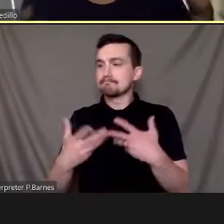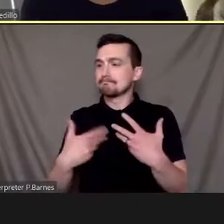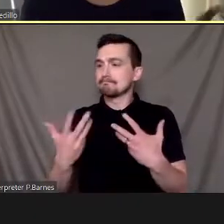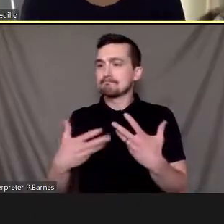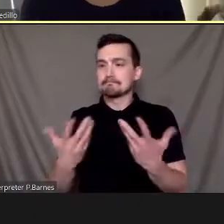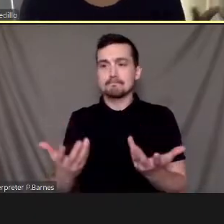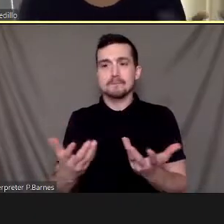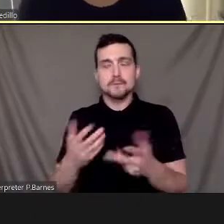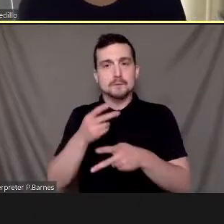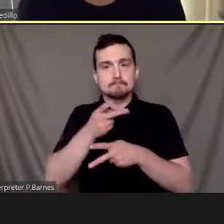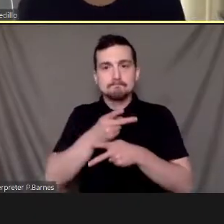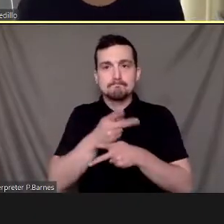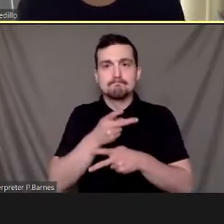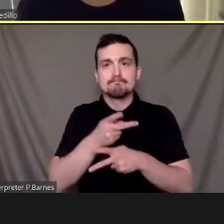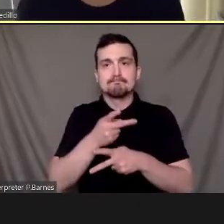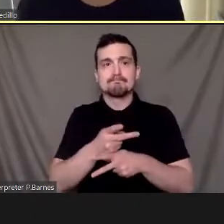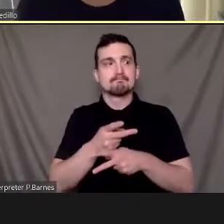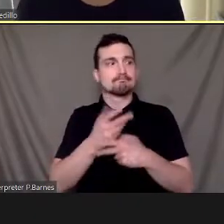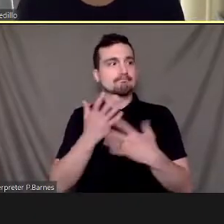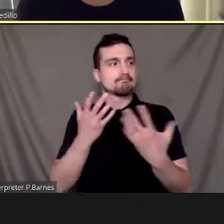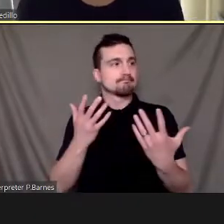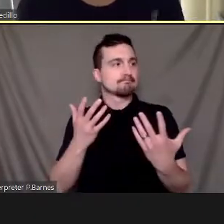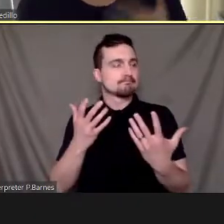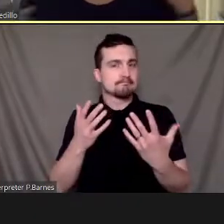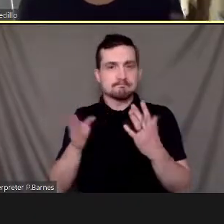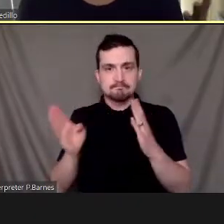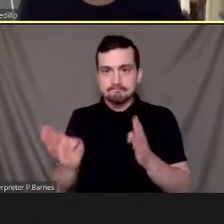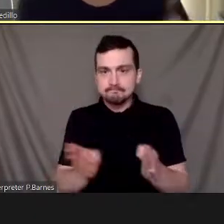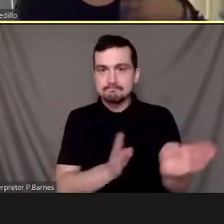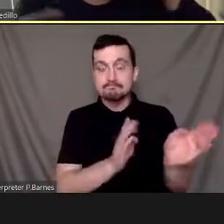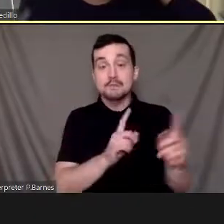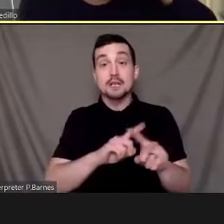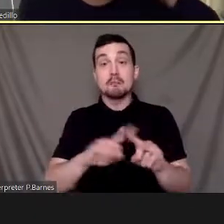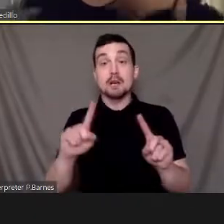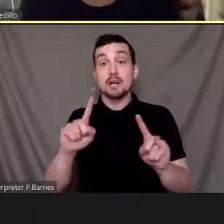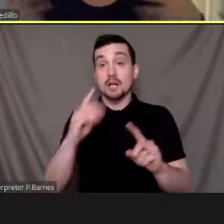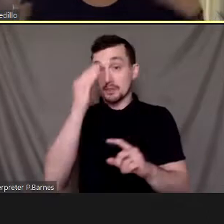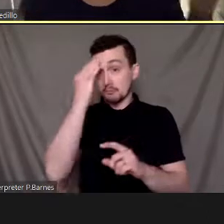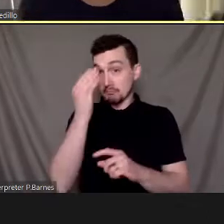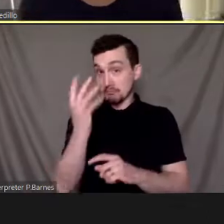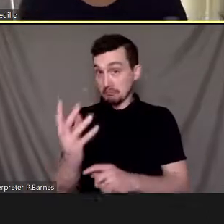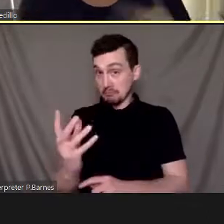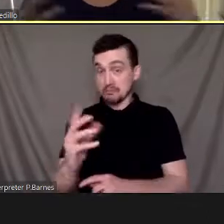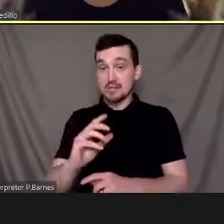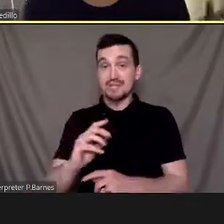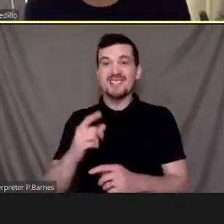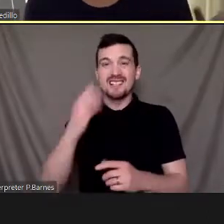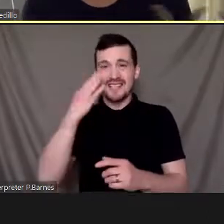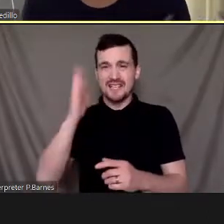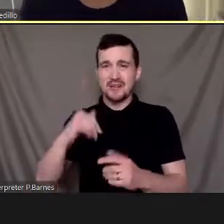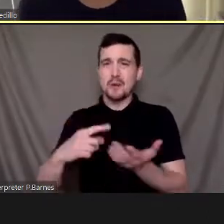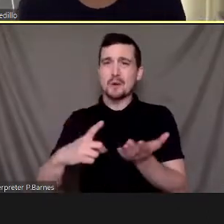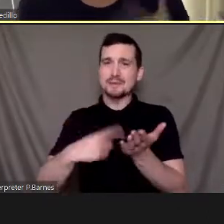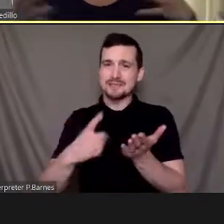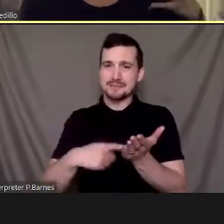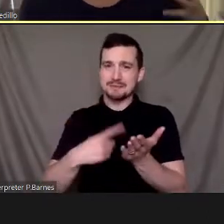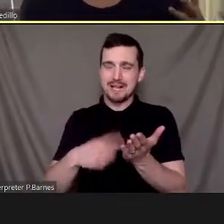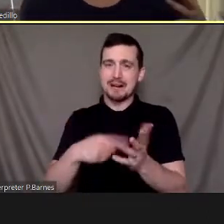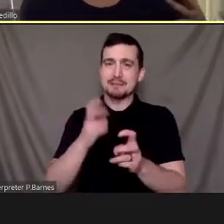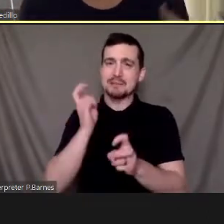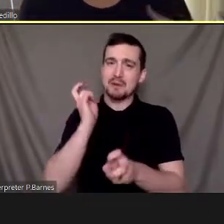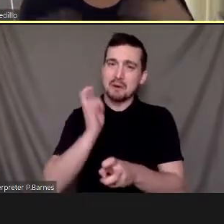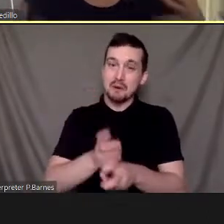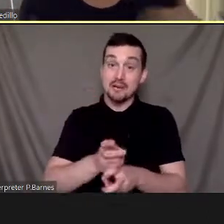on top of things. But just know that because I know sometimes it's difficult, if